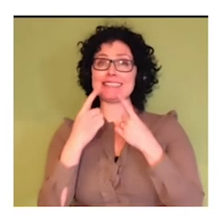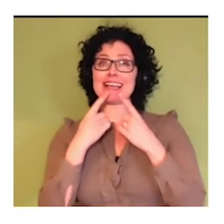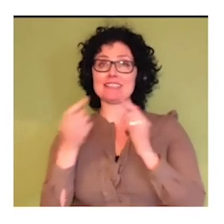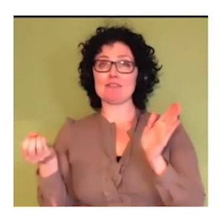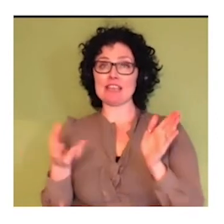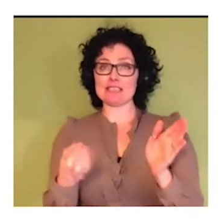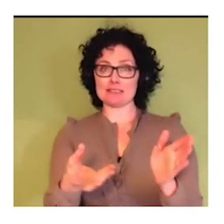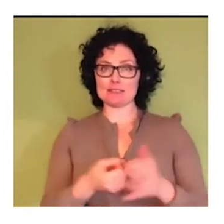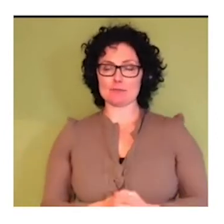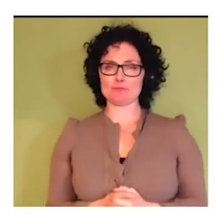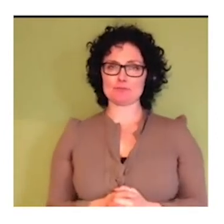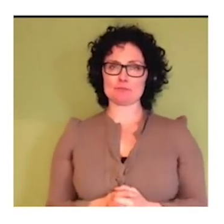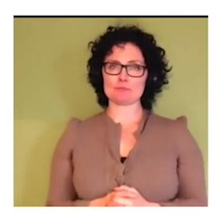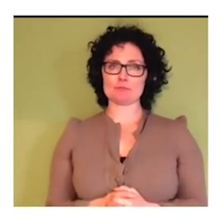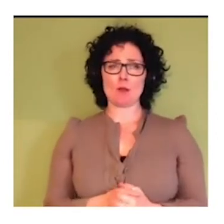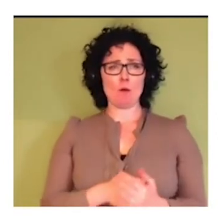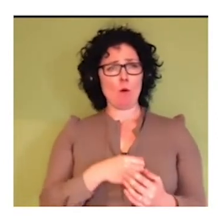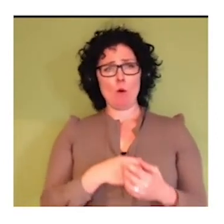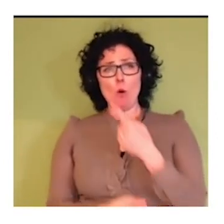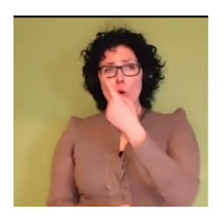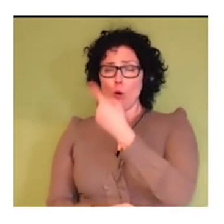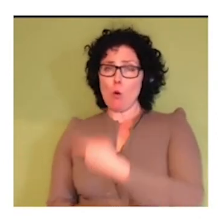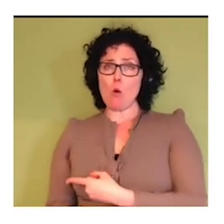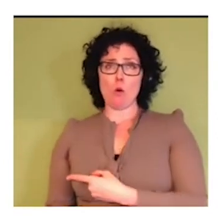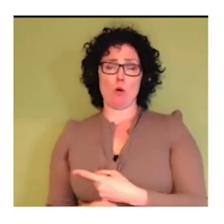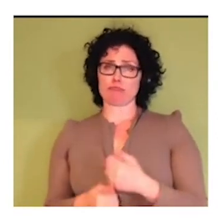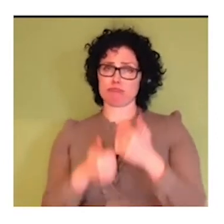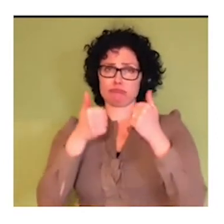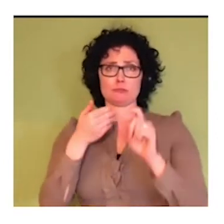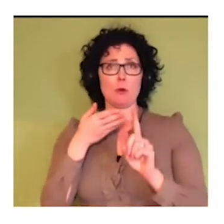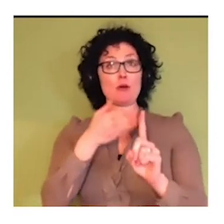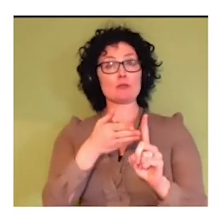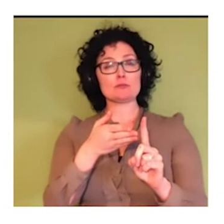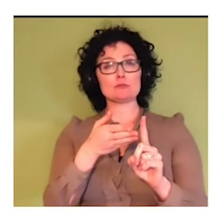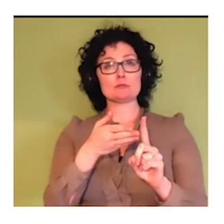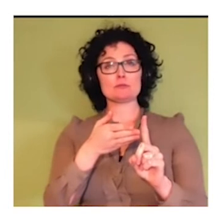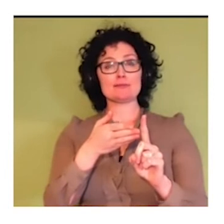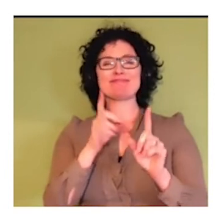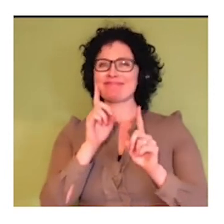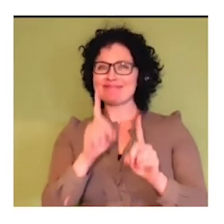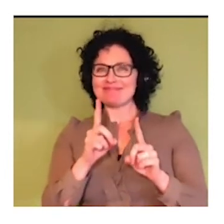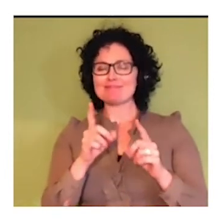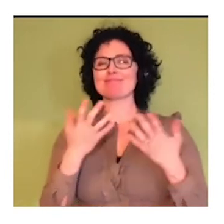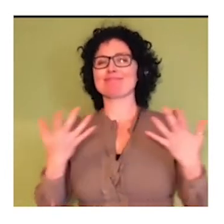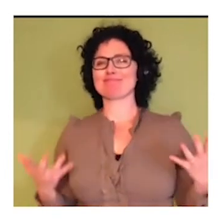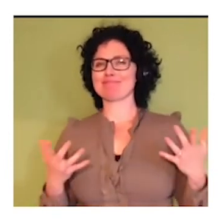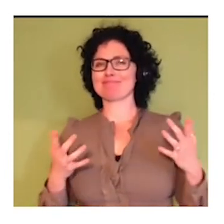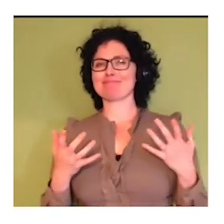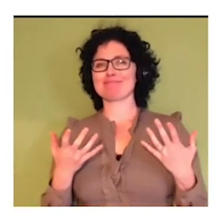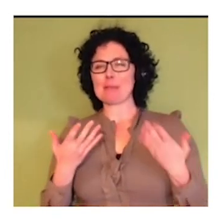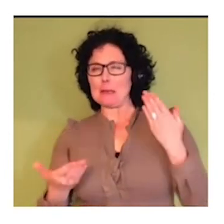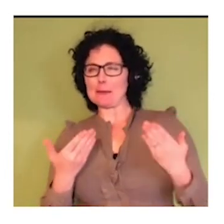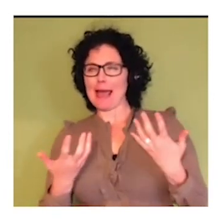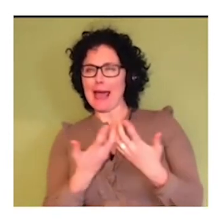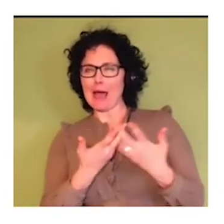these remain legitimate approaches depending on how you receive the source document and the volumes